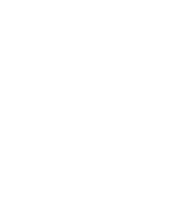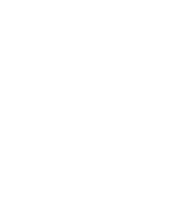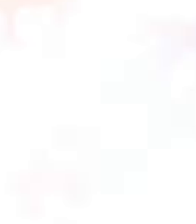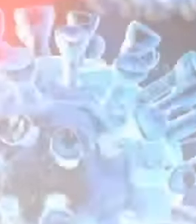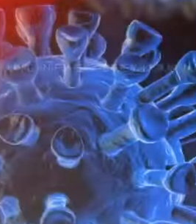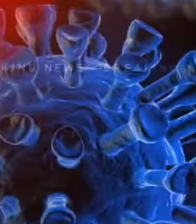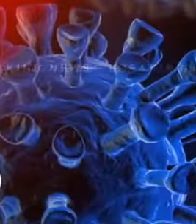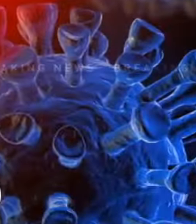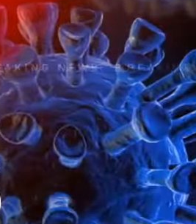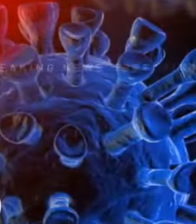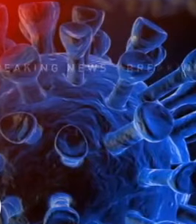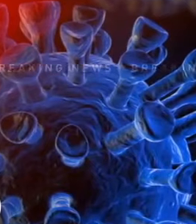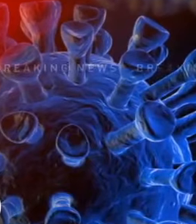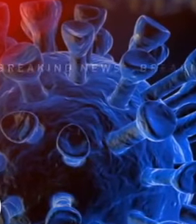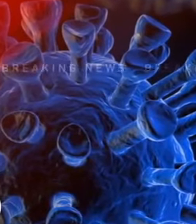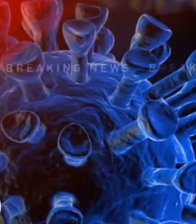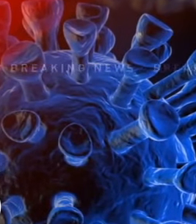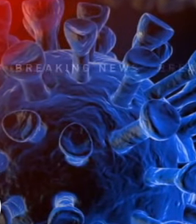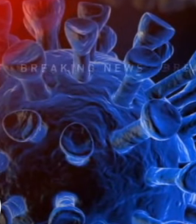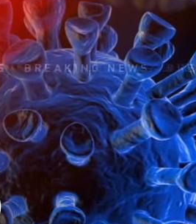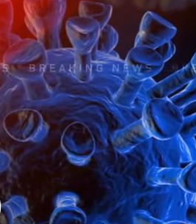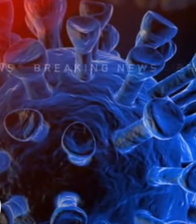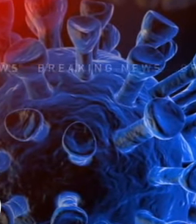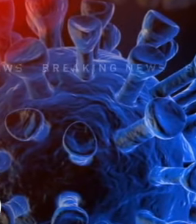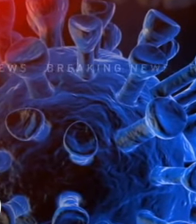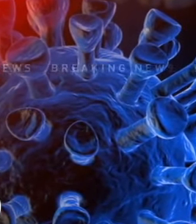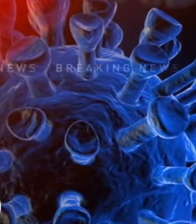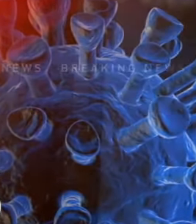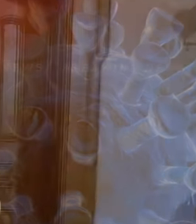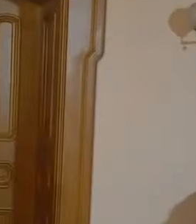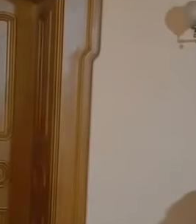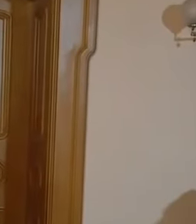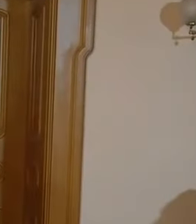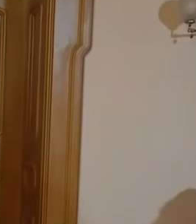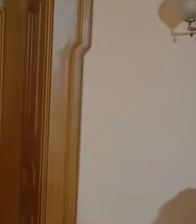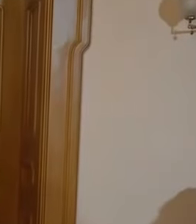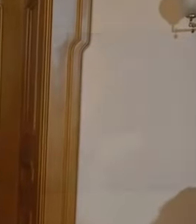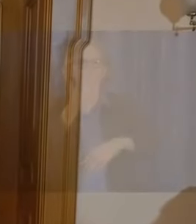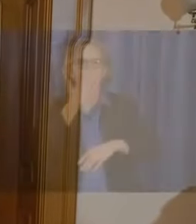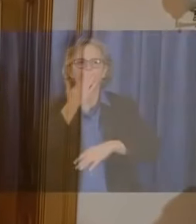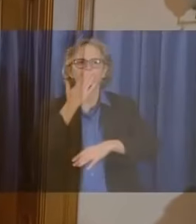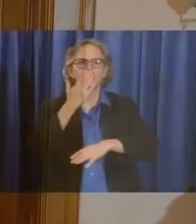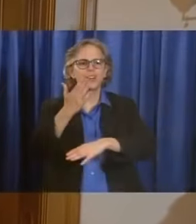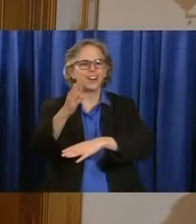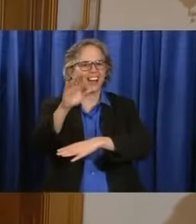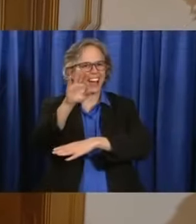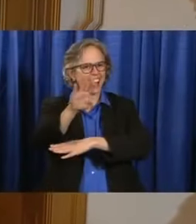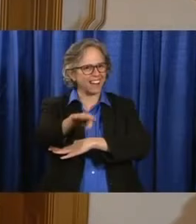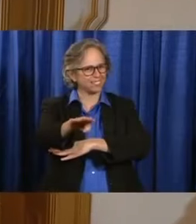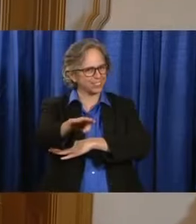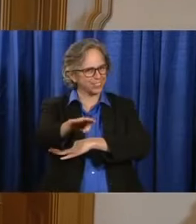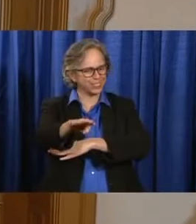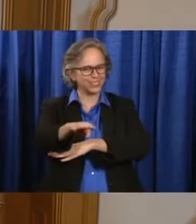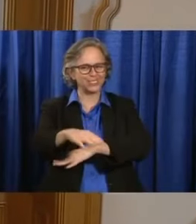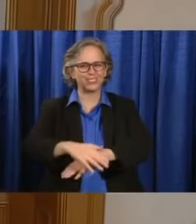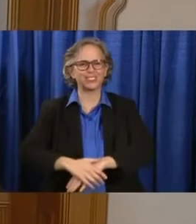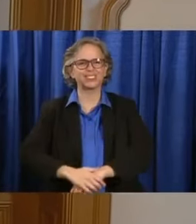This is an ABC 6 News special report. Governor DeWine's daily update on the coronavirus happening right now.